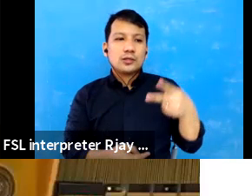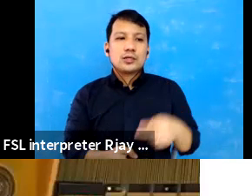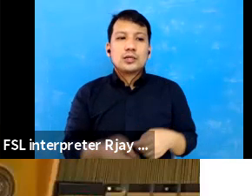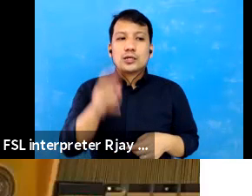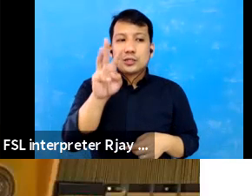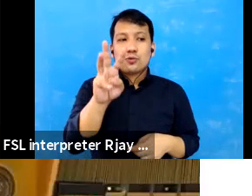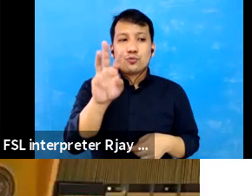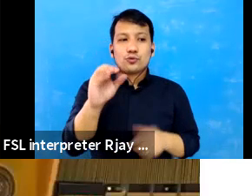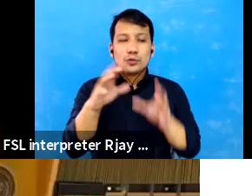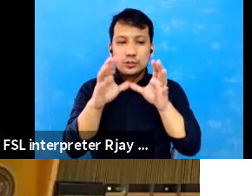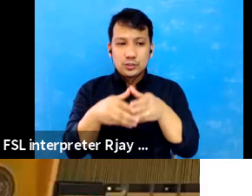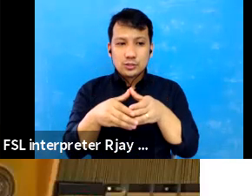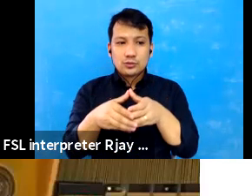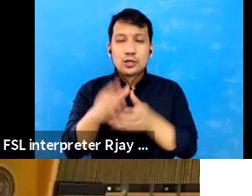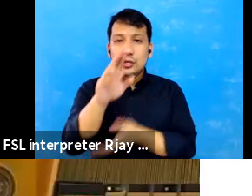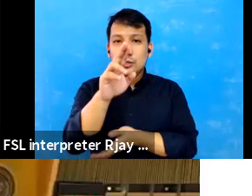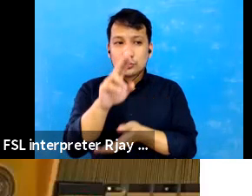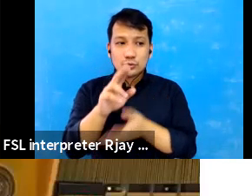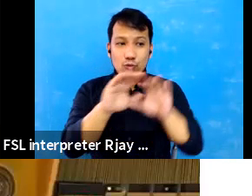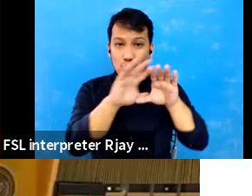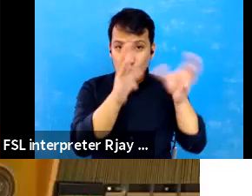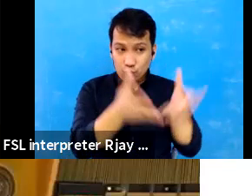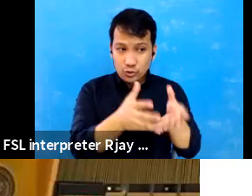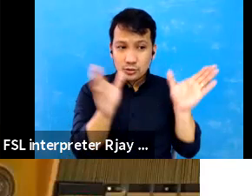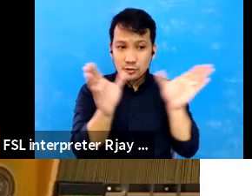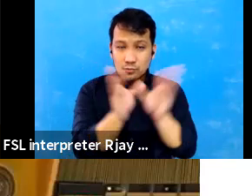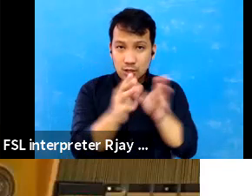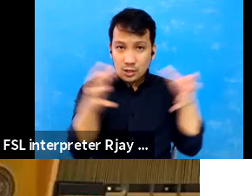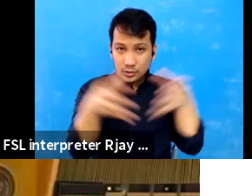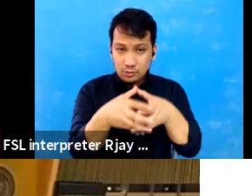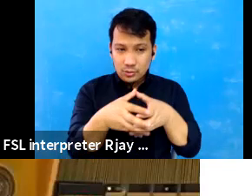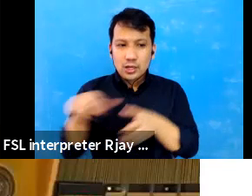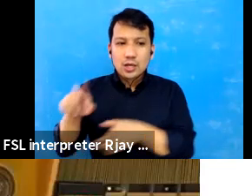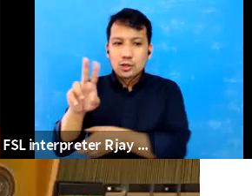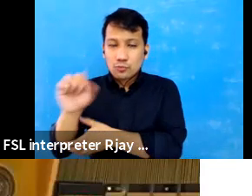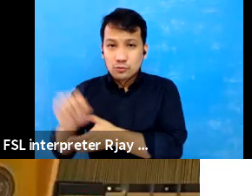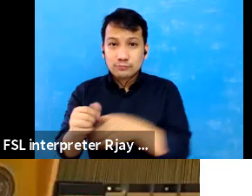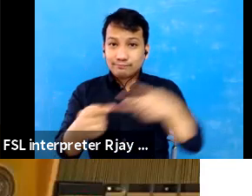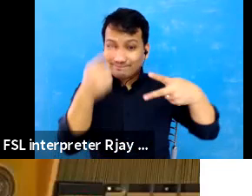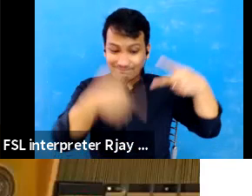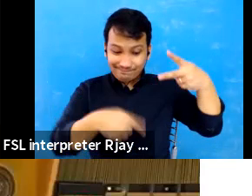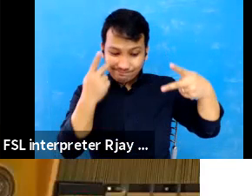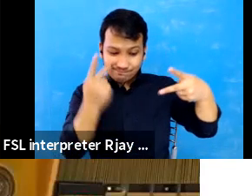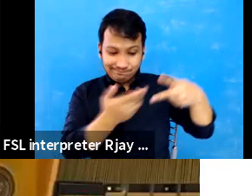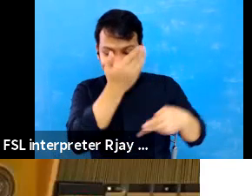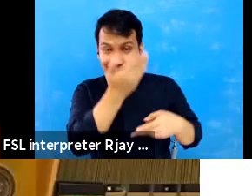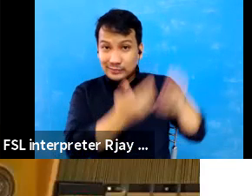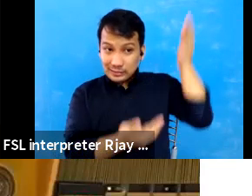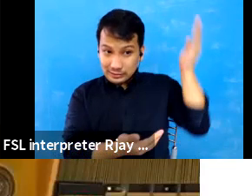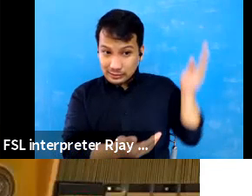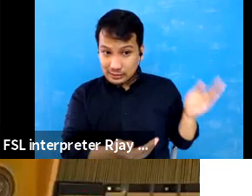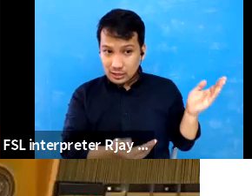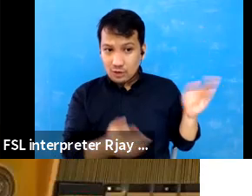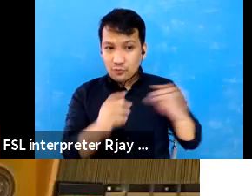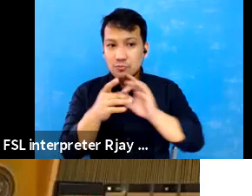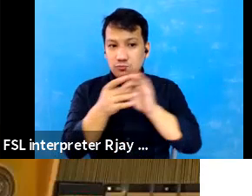Assembly, and the second one is the United Nations General Assembly, both of which have their own individual targets but are connected